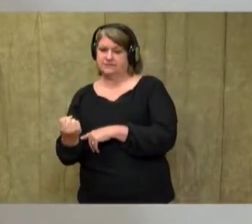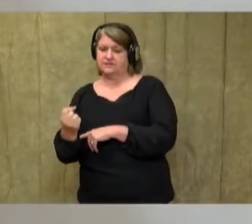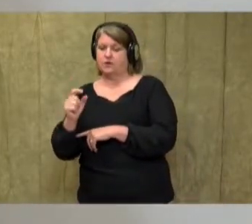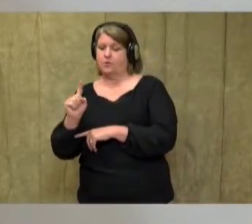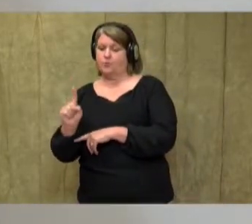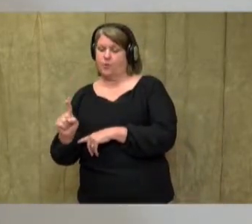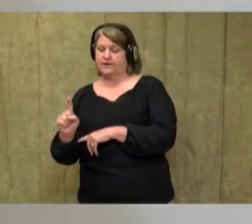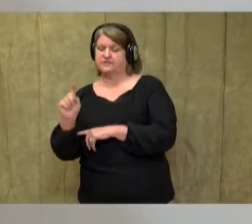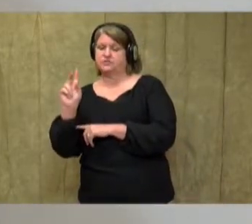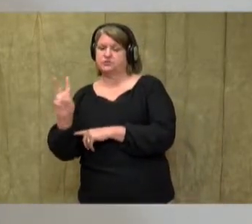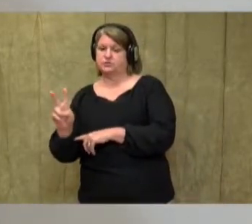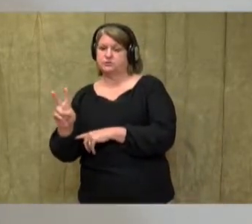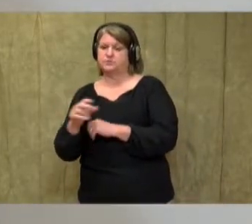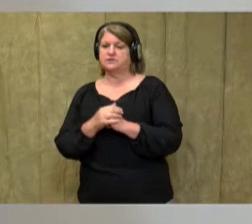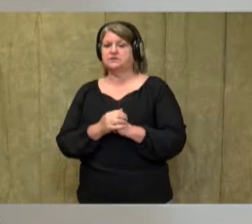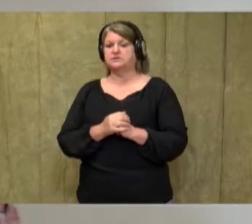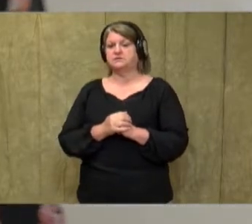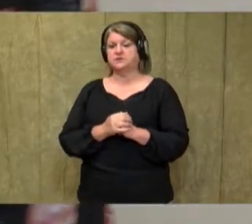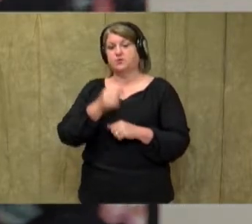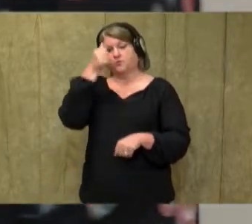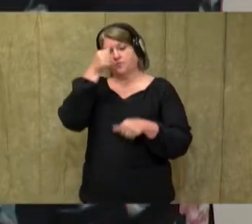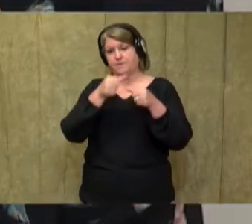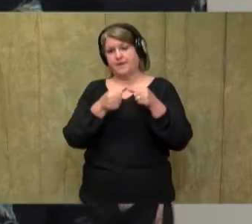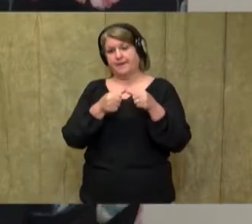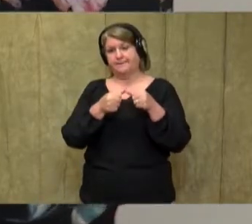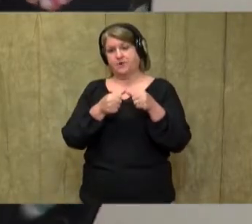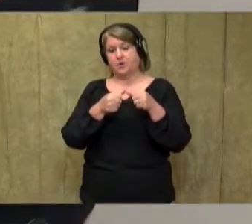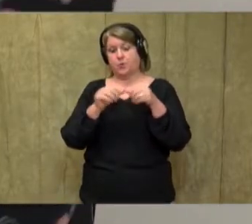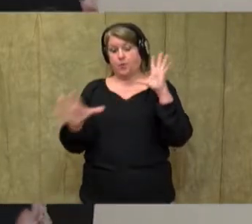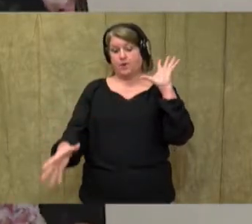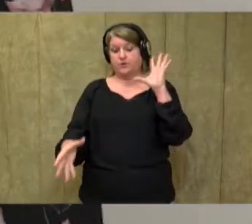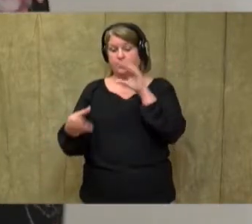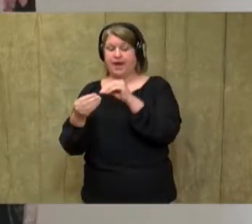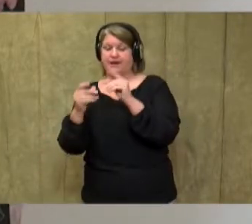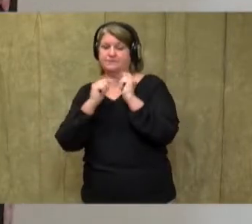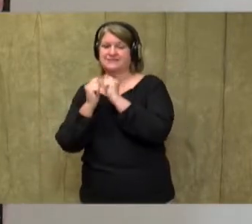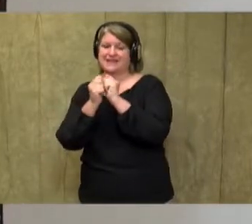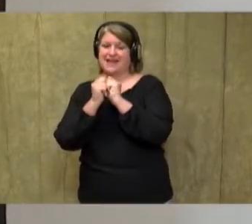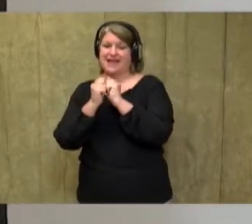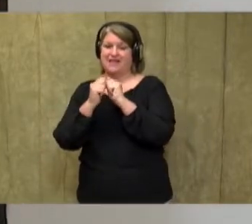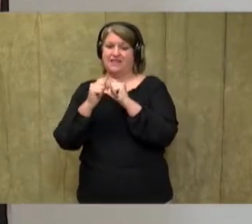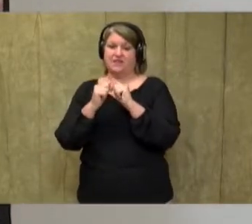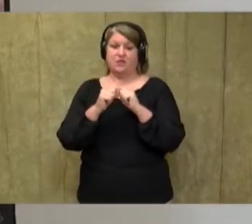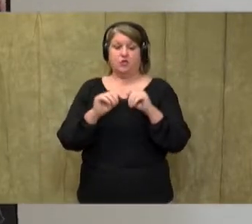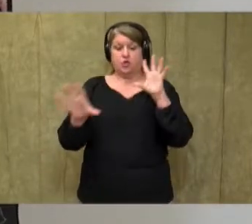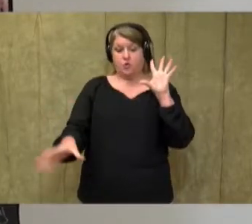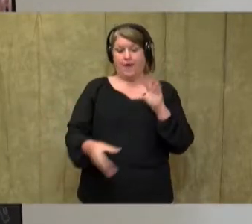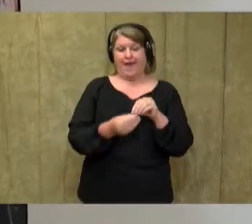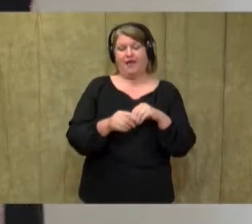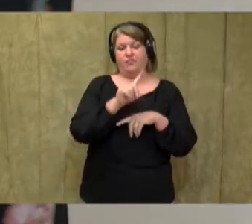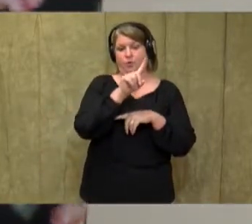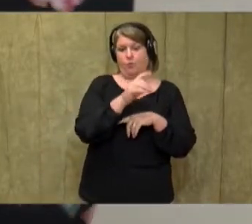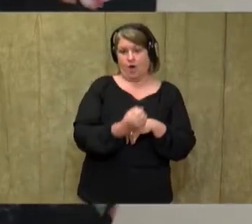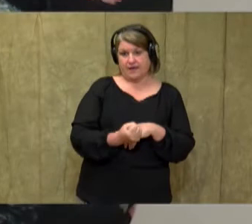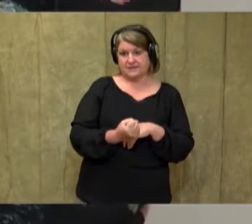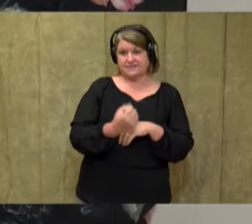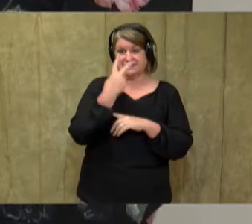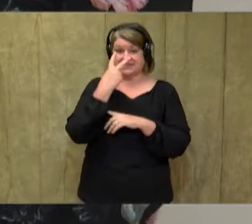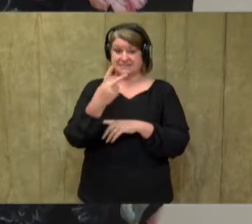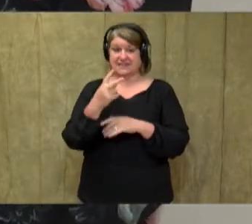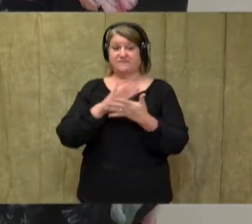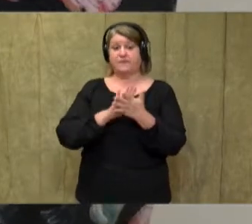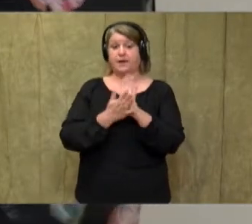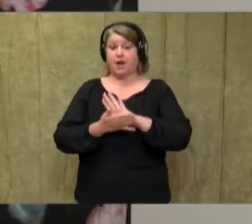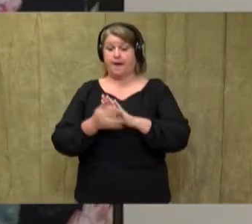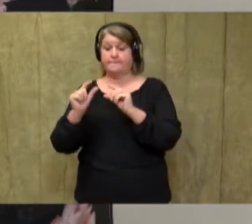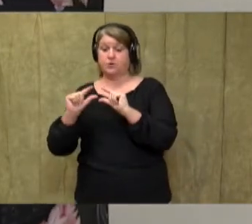1, 2. Remember, when you add these together, we're going to add up the ones to see if we can make a group of